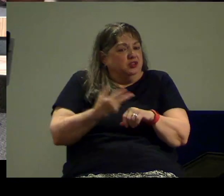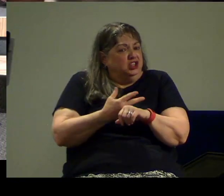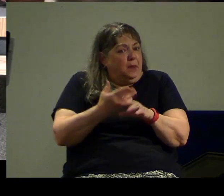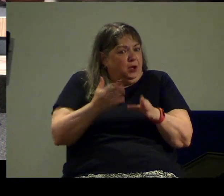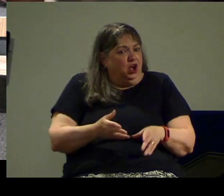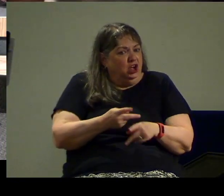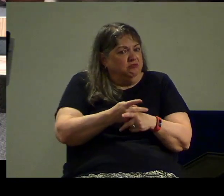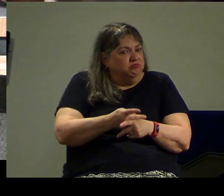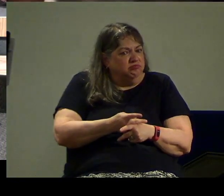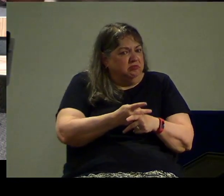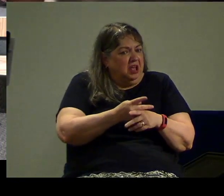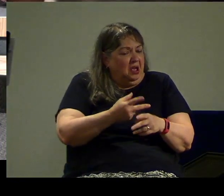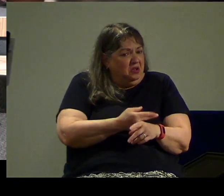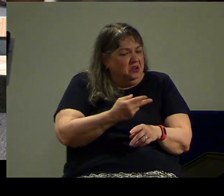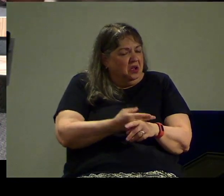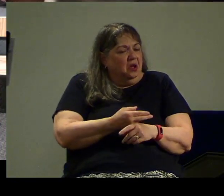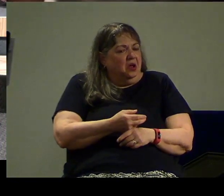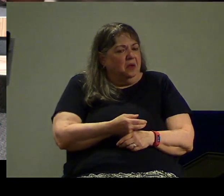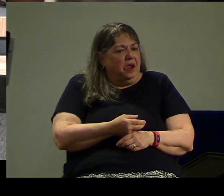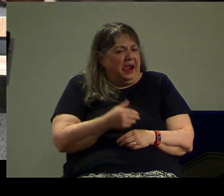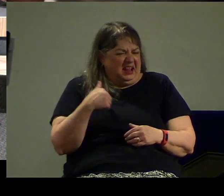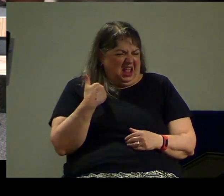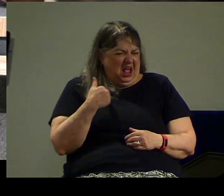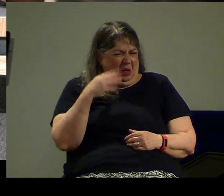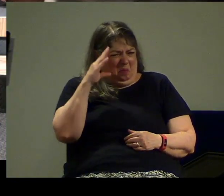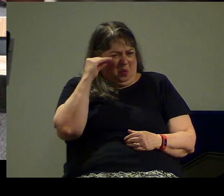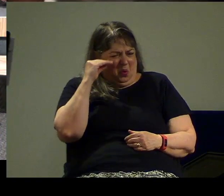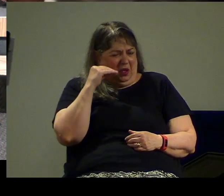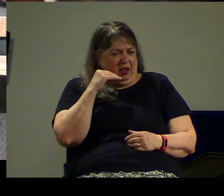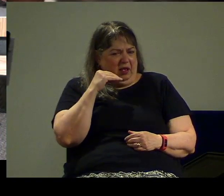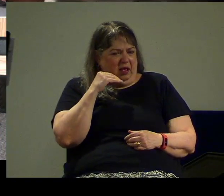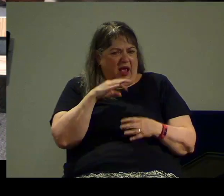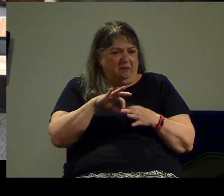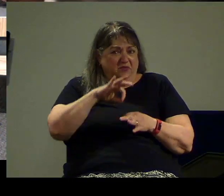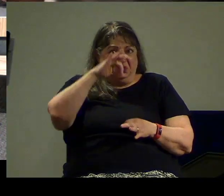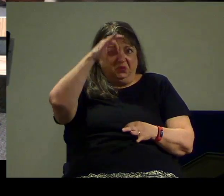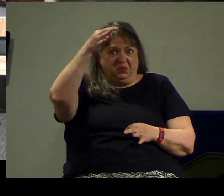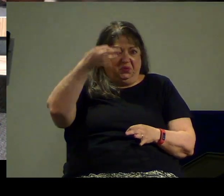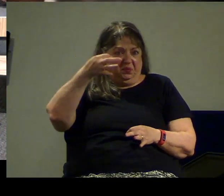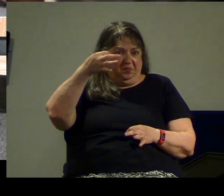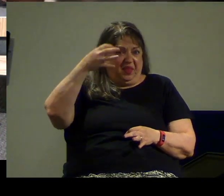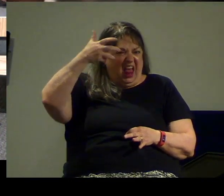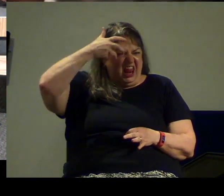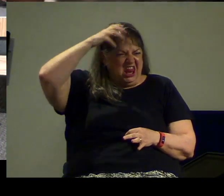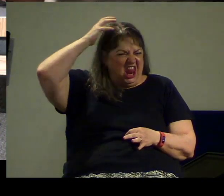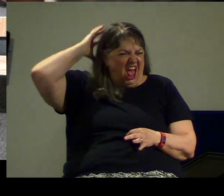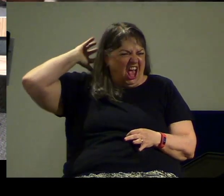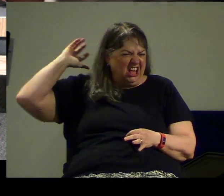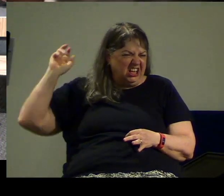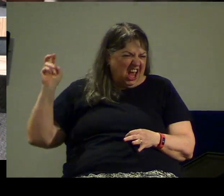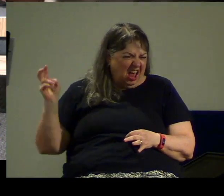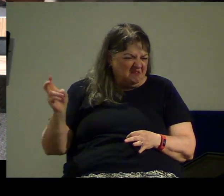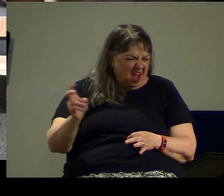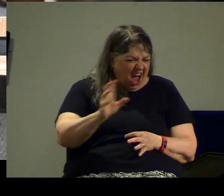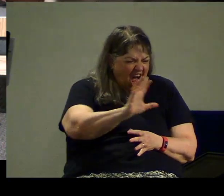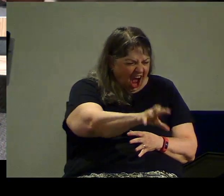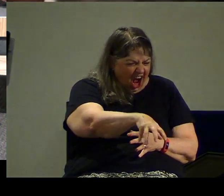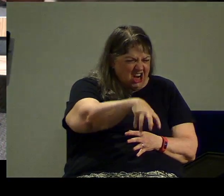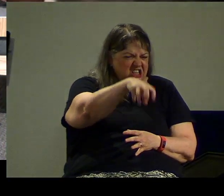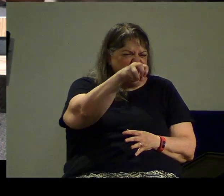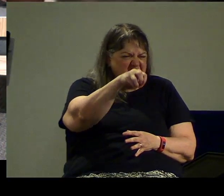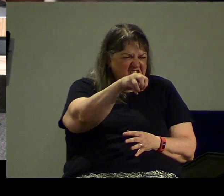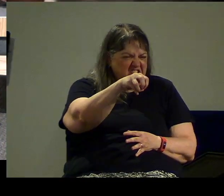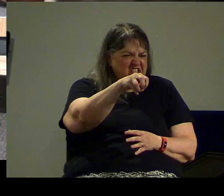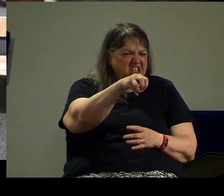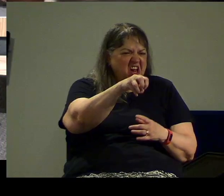and he was out there, you know, young guy with his staff, and a lion came and took one of the sheep in his mouth, and he started to